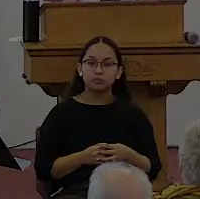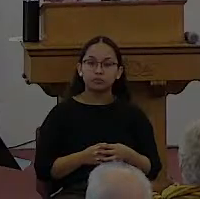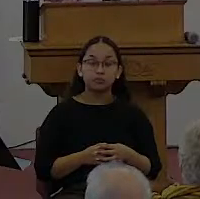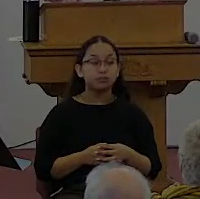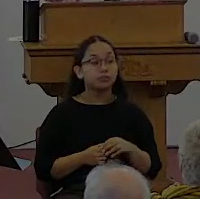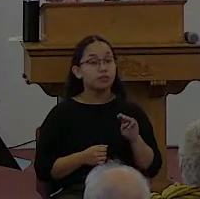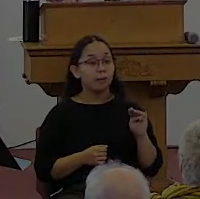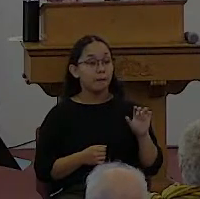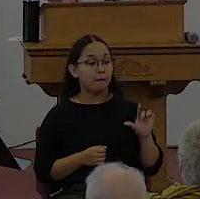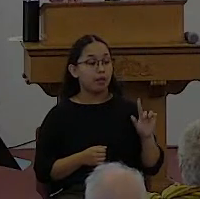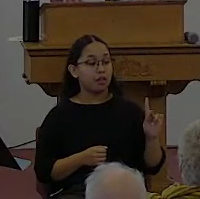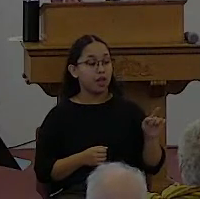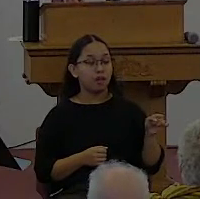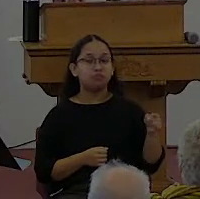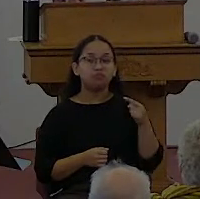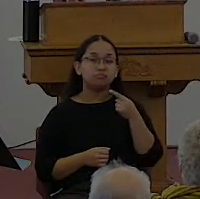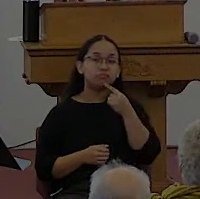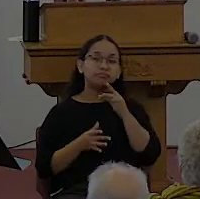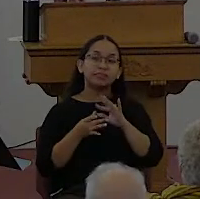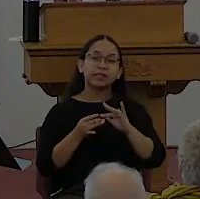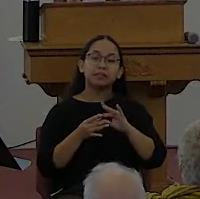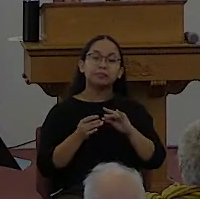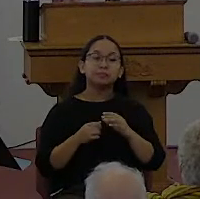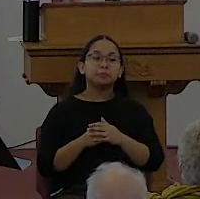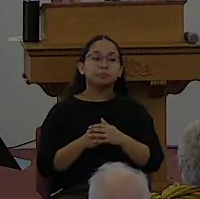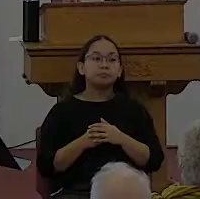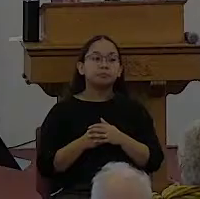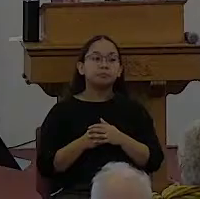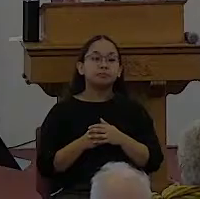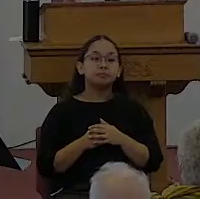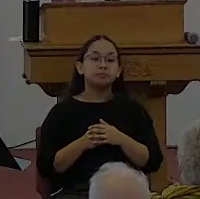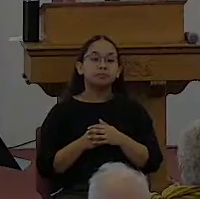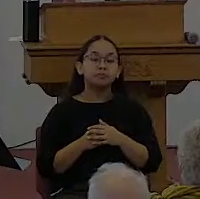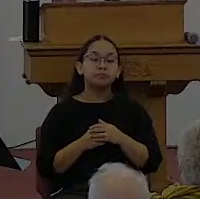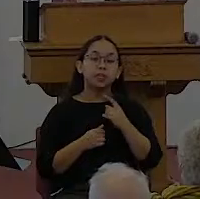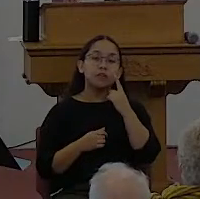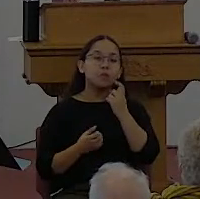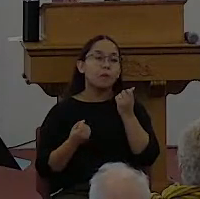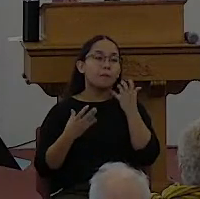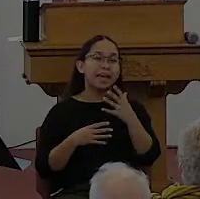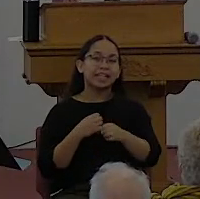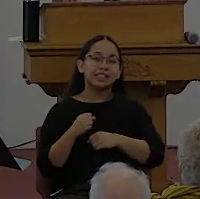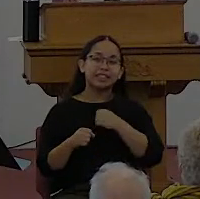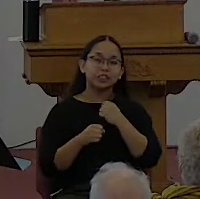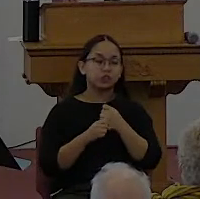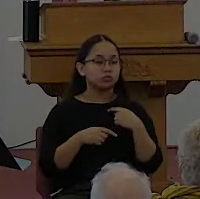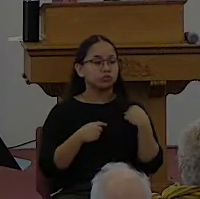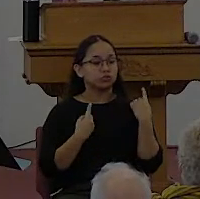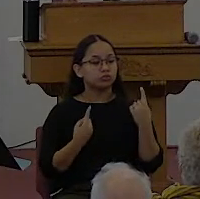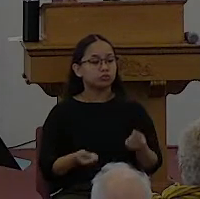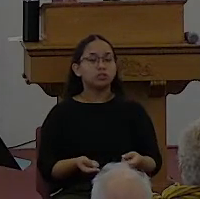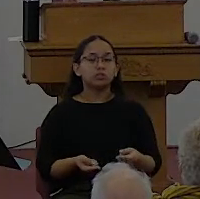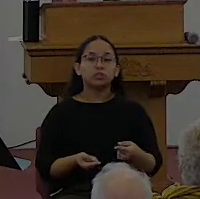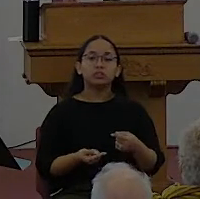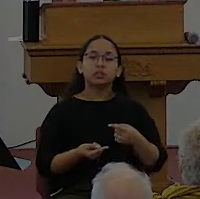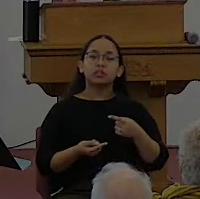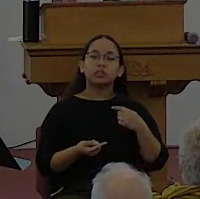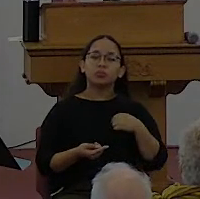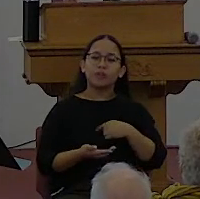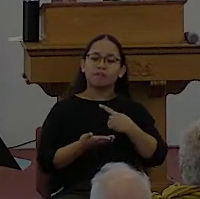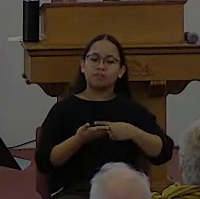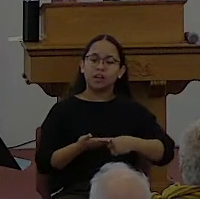Dr. King goes on to say, "Men, for many years now, have been talking about war and